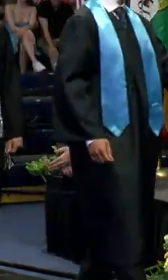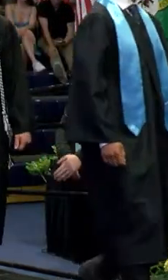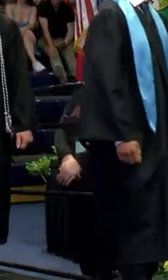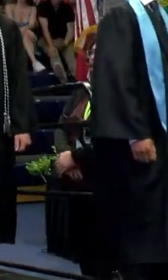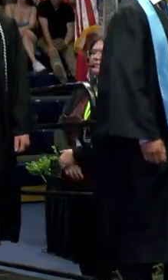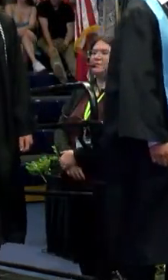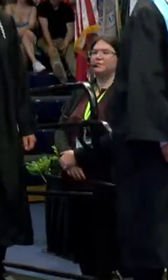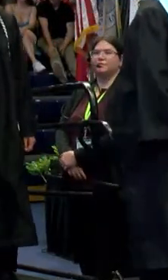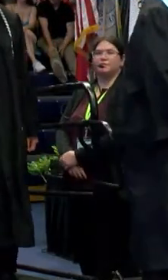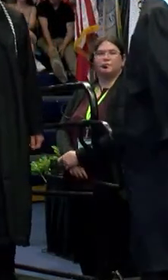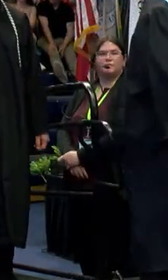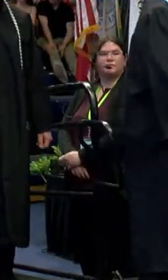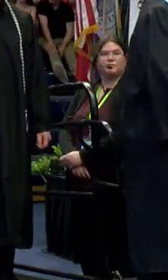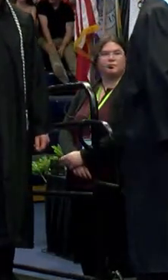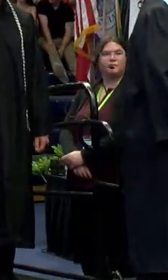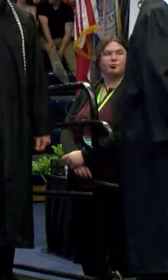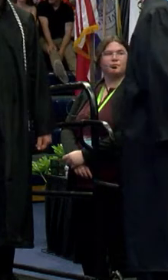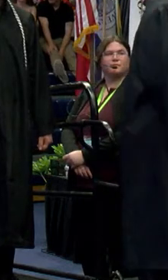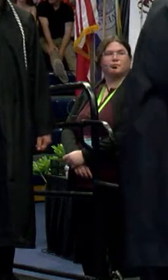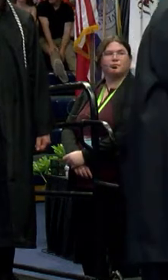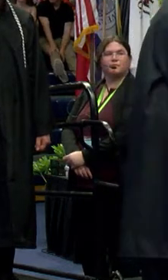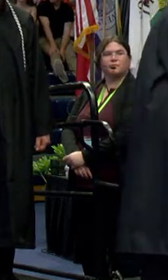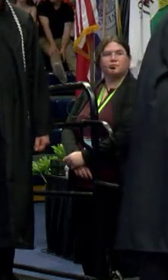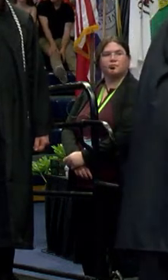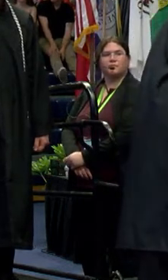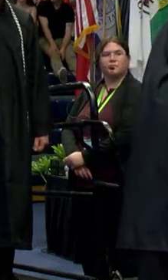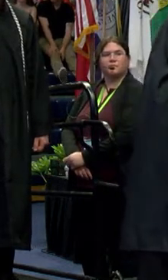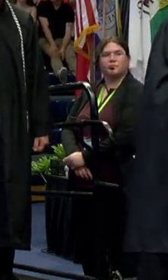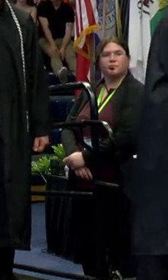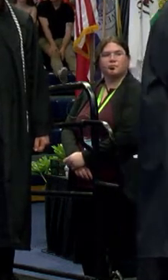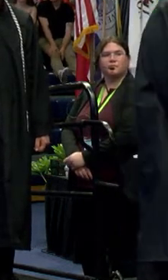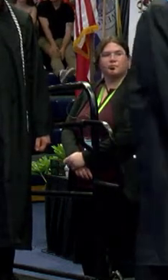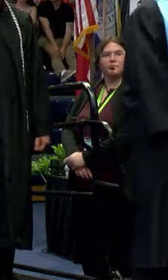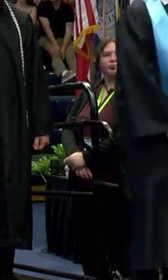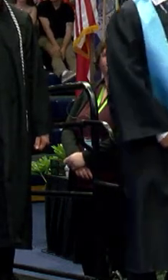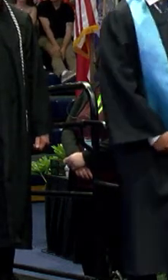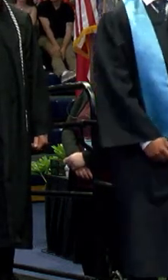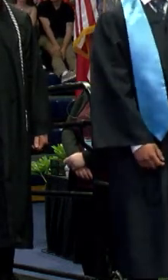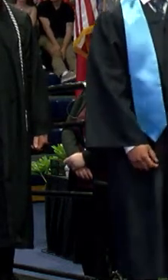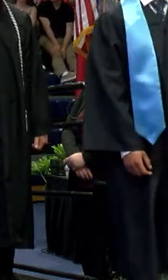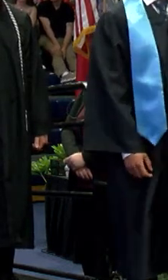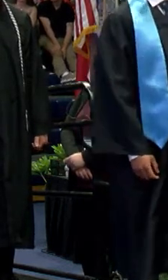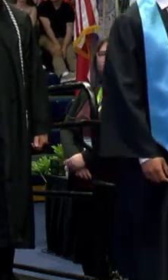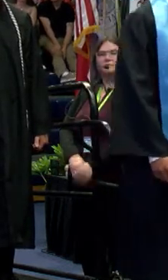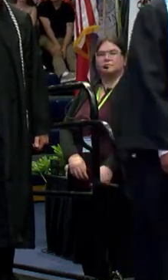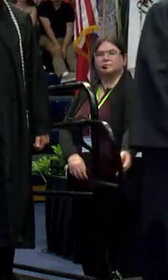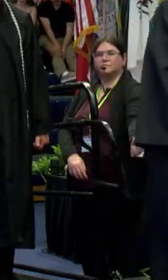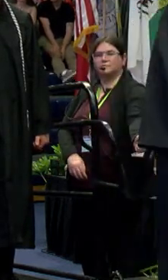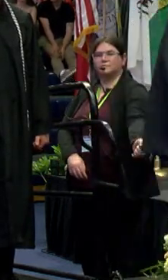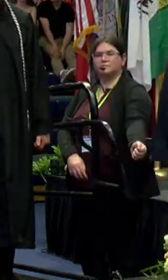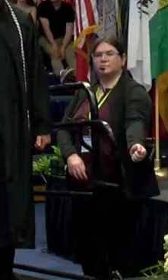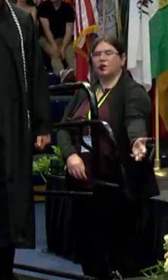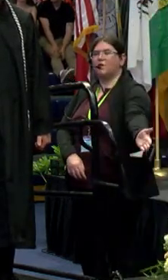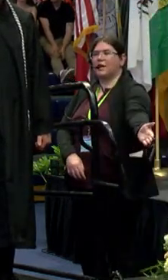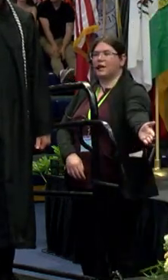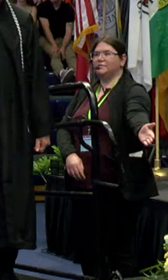Jonathan they look.